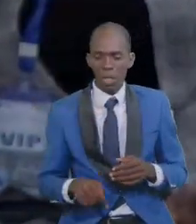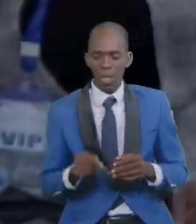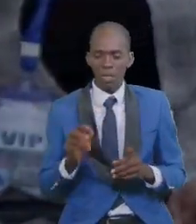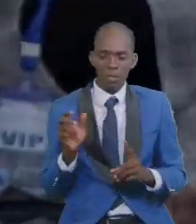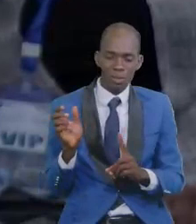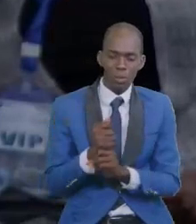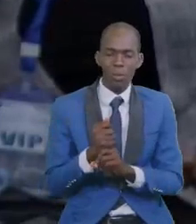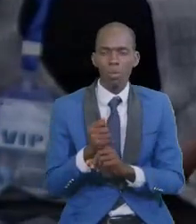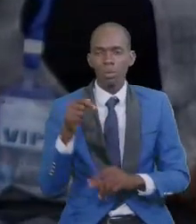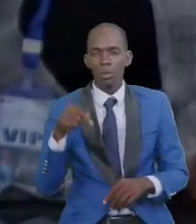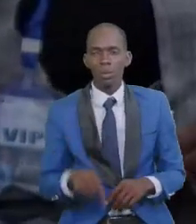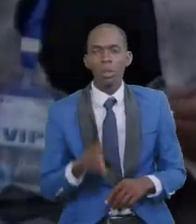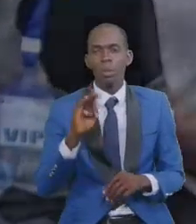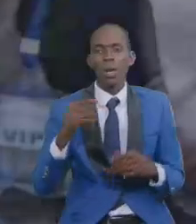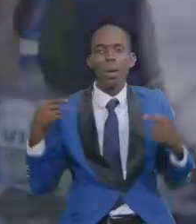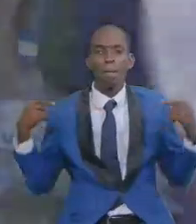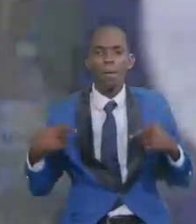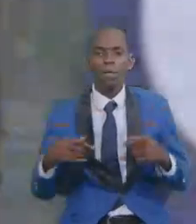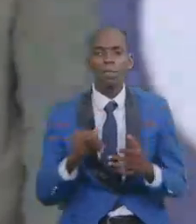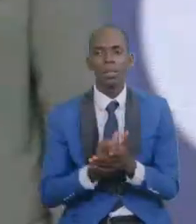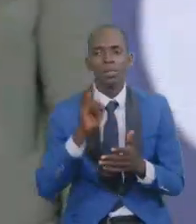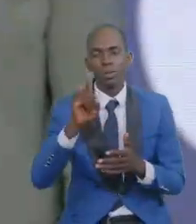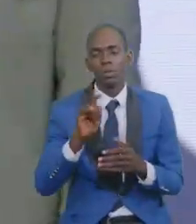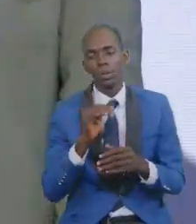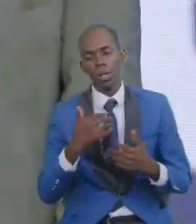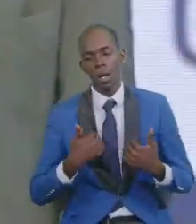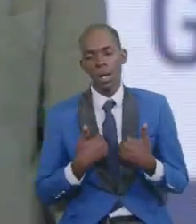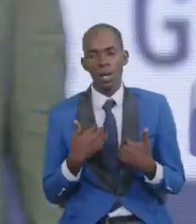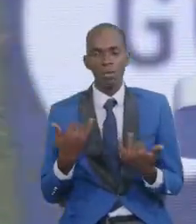pain of the cross you bear today.